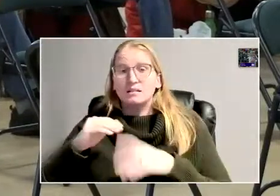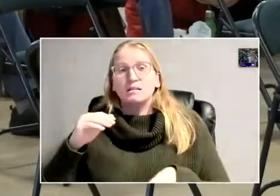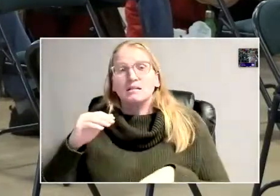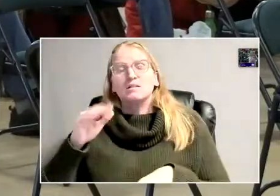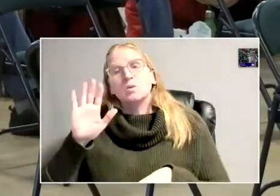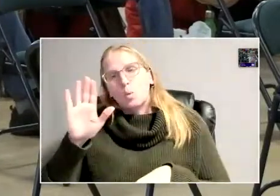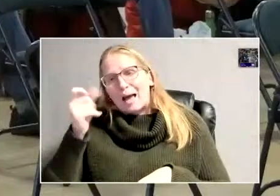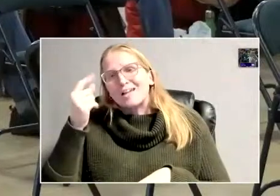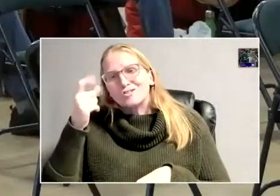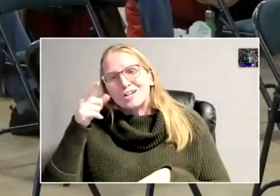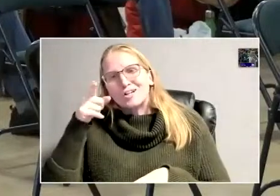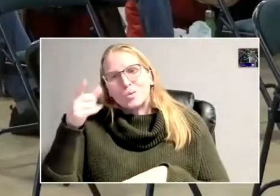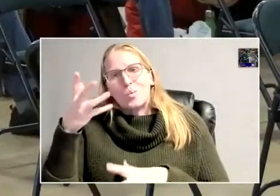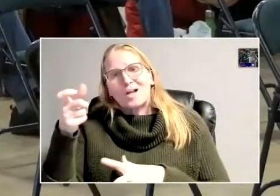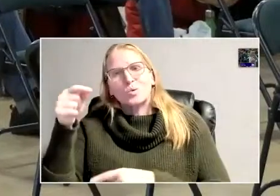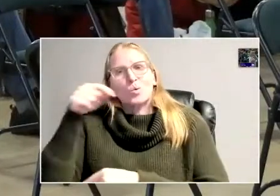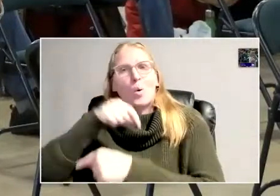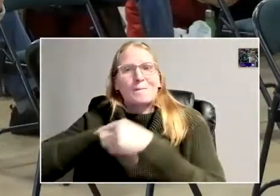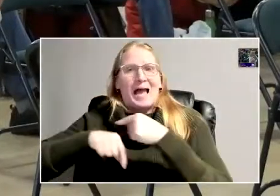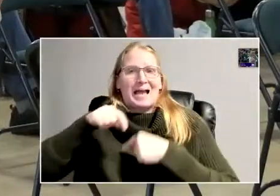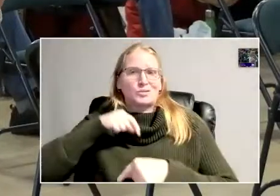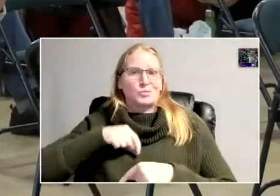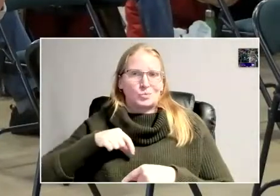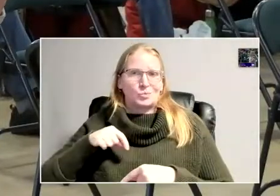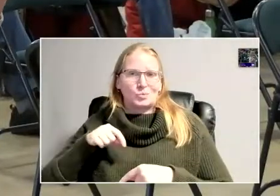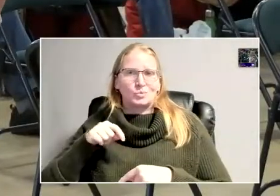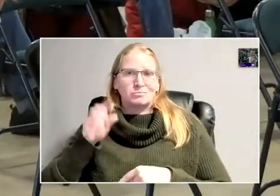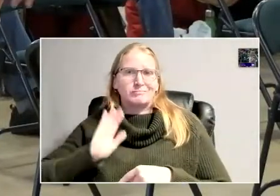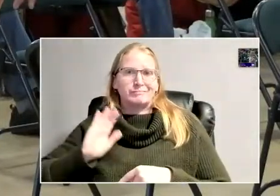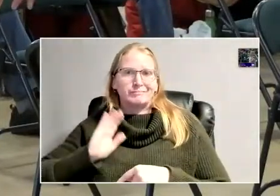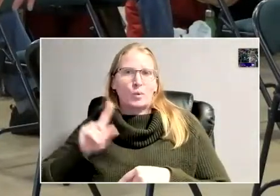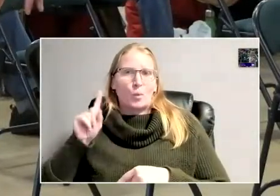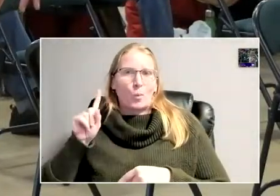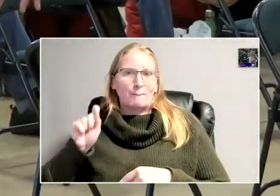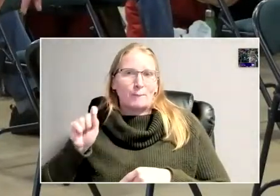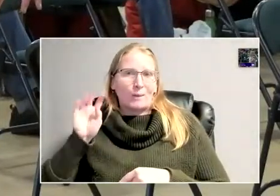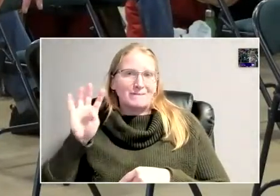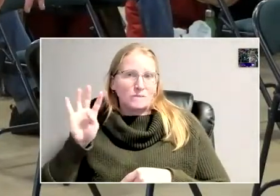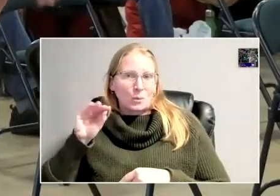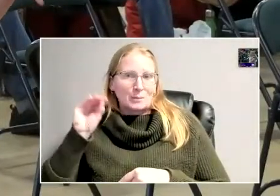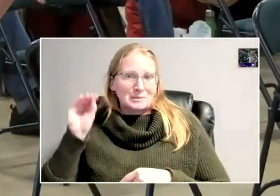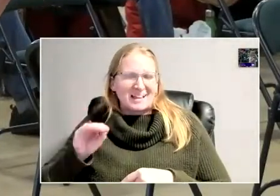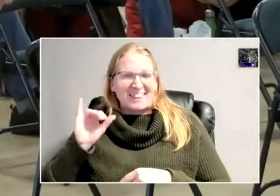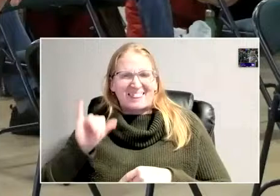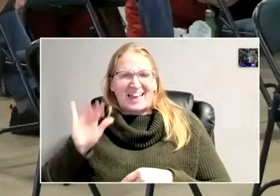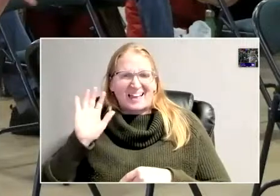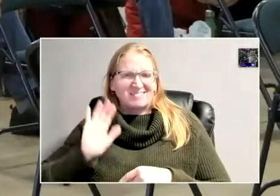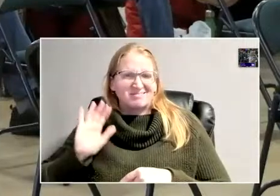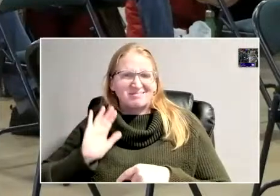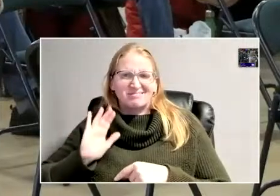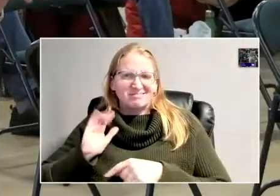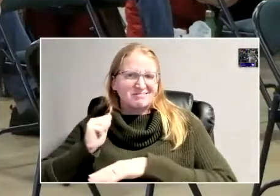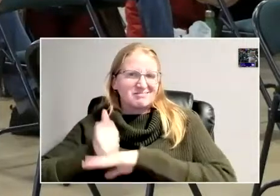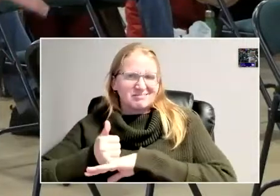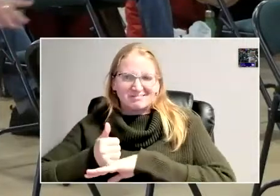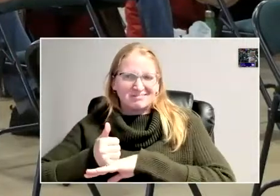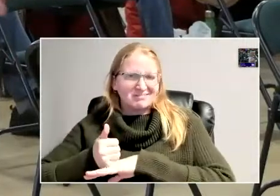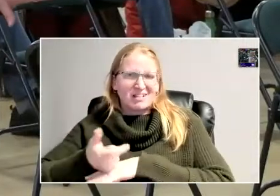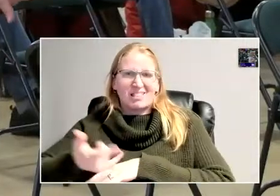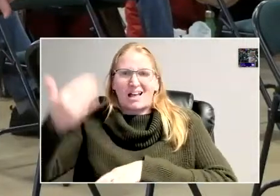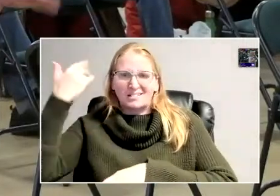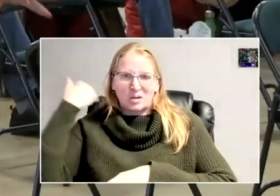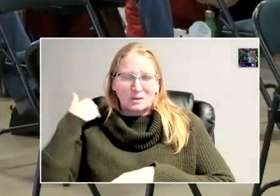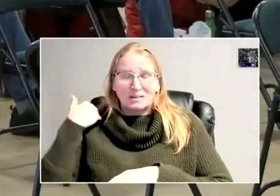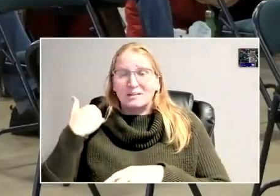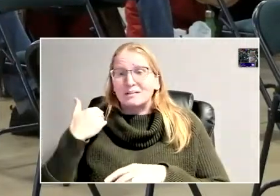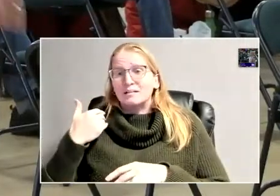1.4 which sort of like turned into a default at one point um even though like RTM as a